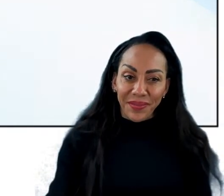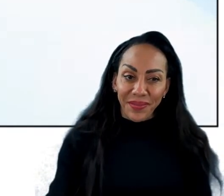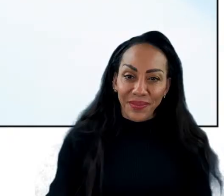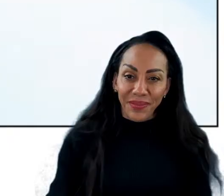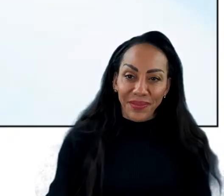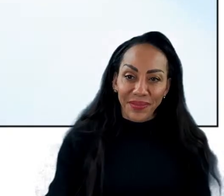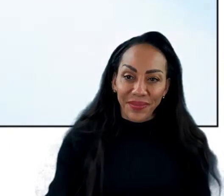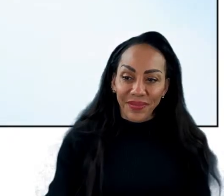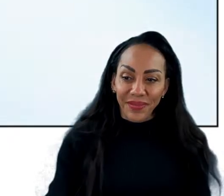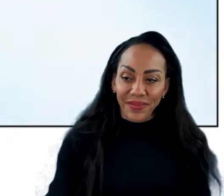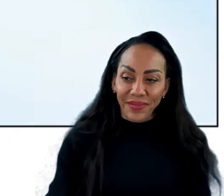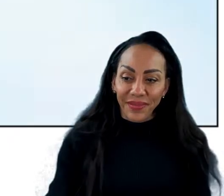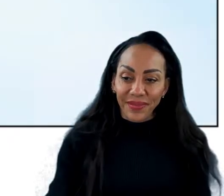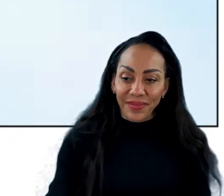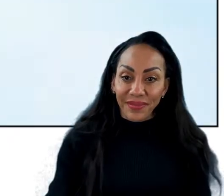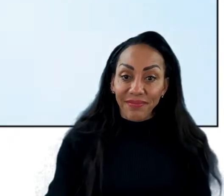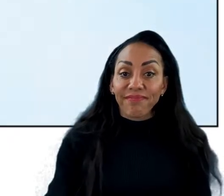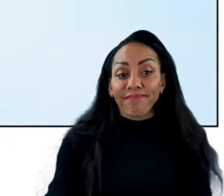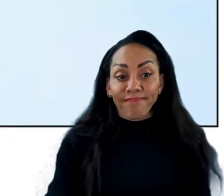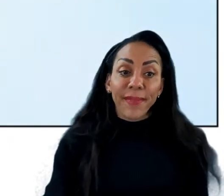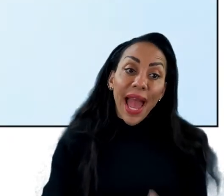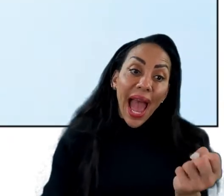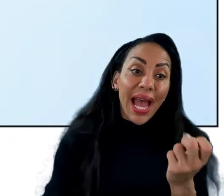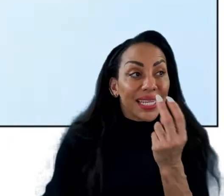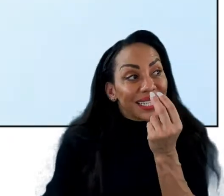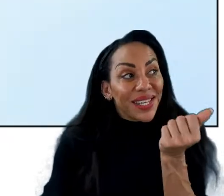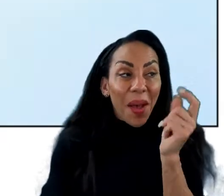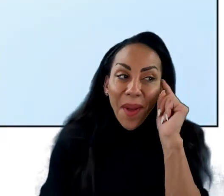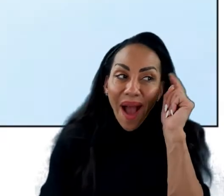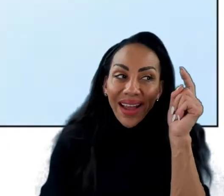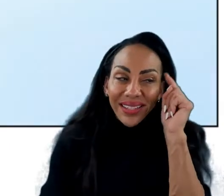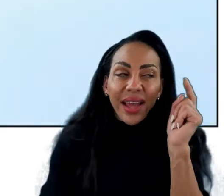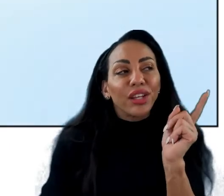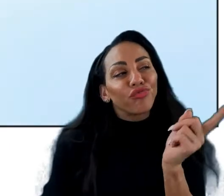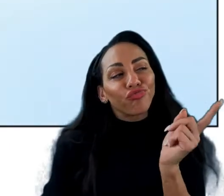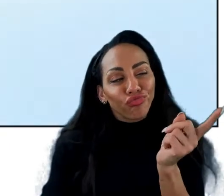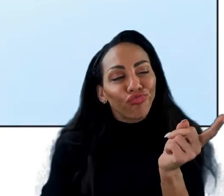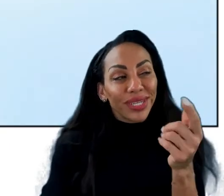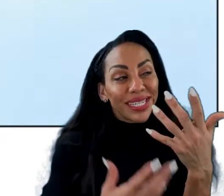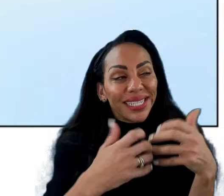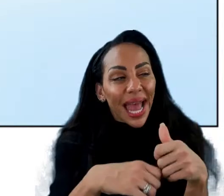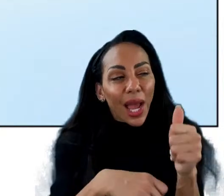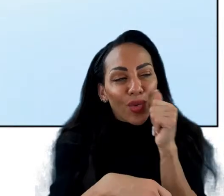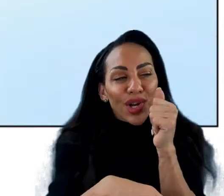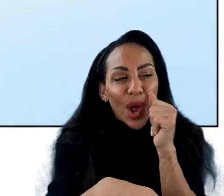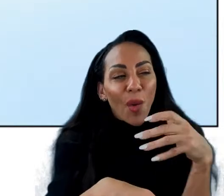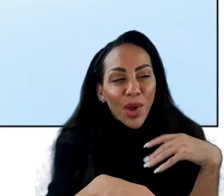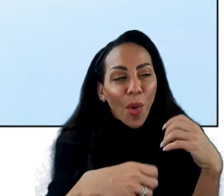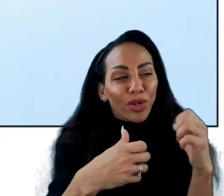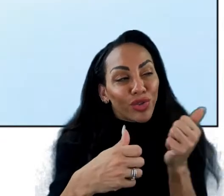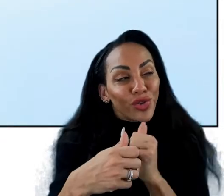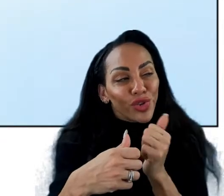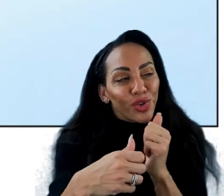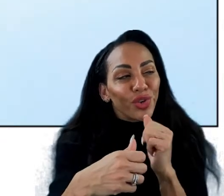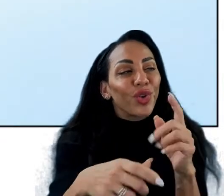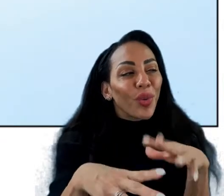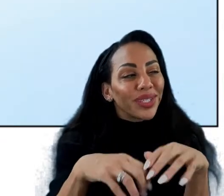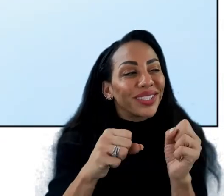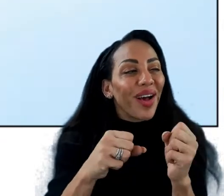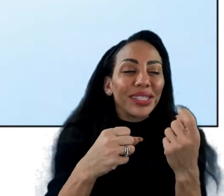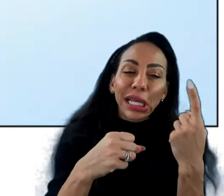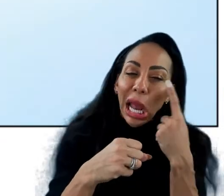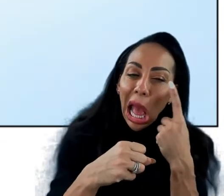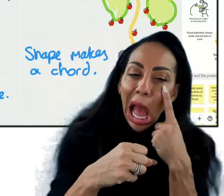So at this point, we had some ideas and a sense of what kind of tech we wanted to use. So we started moving into experimenting with